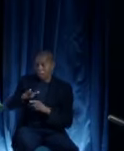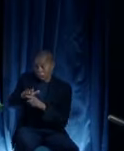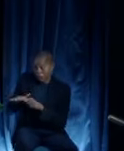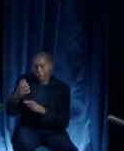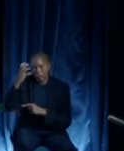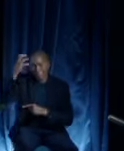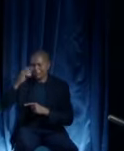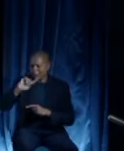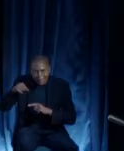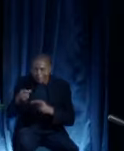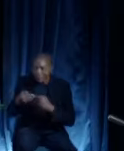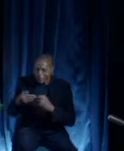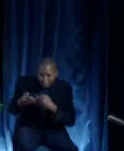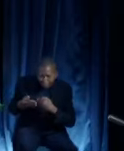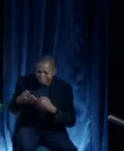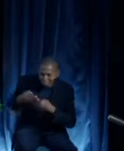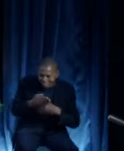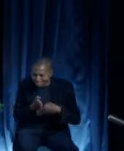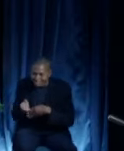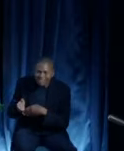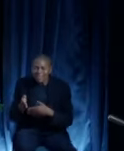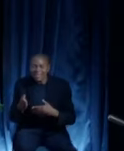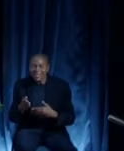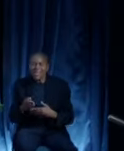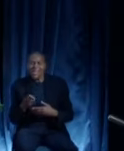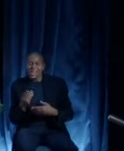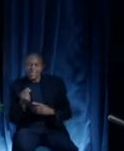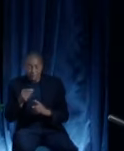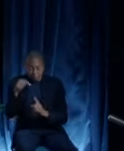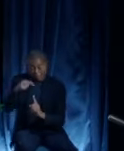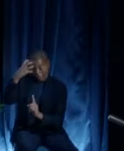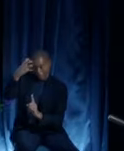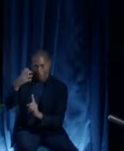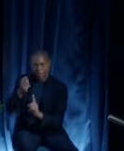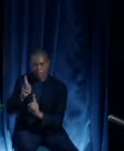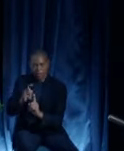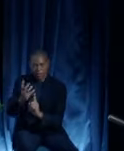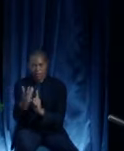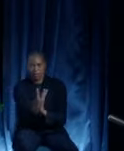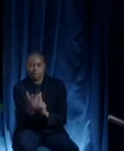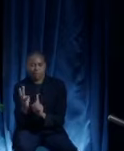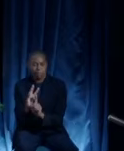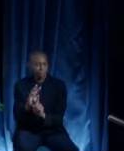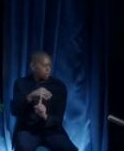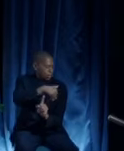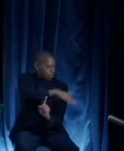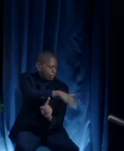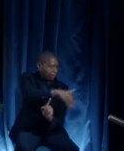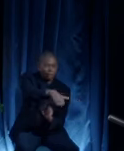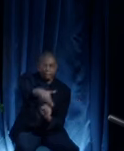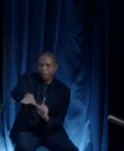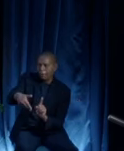the gushes, the concentric circles of people orbiting and how close you are to the royal person. One could also say to